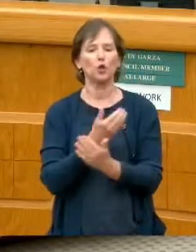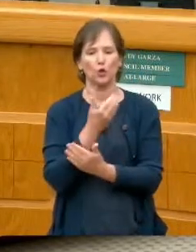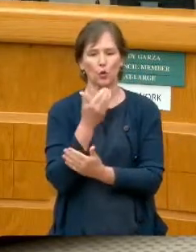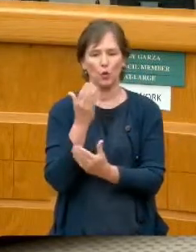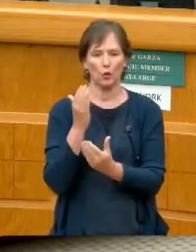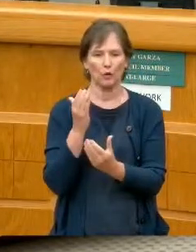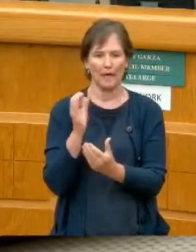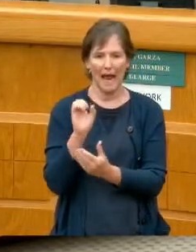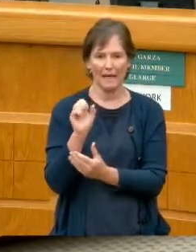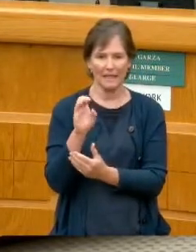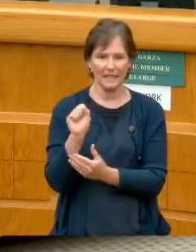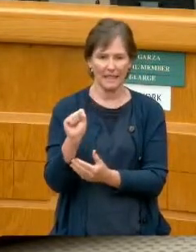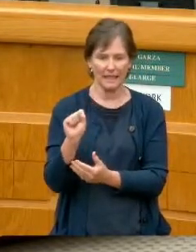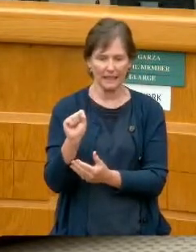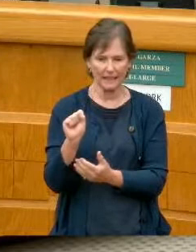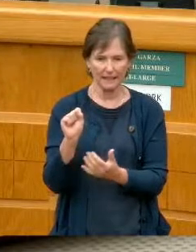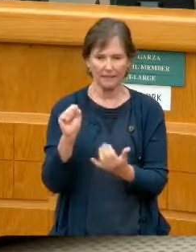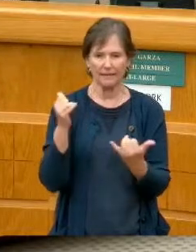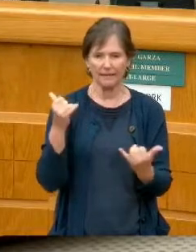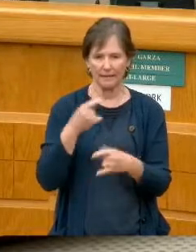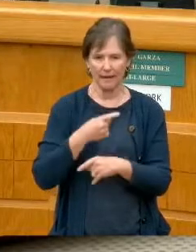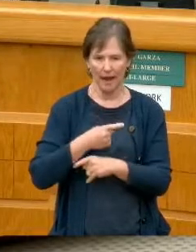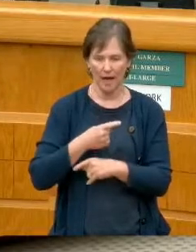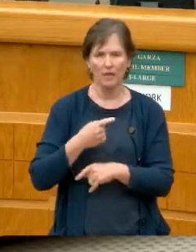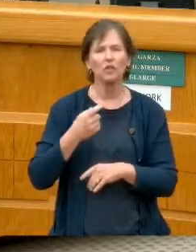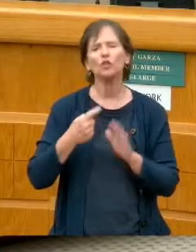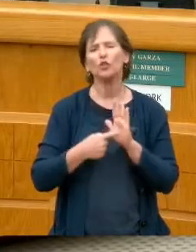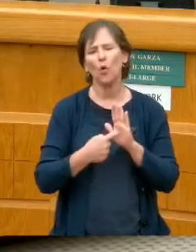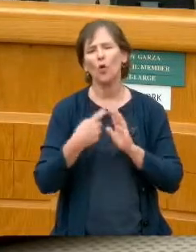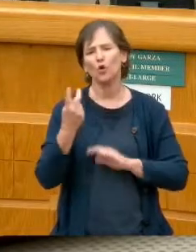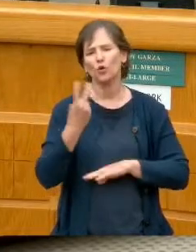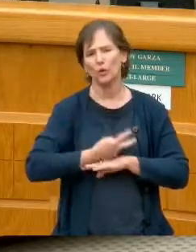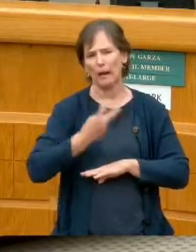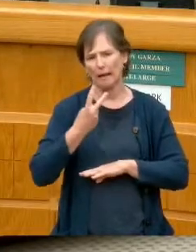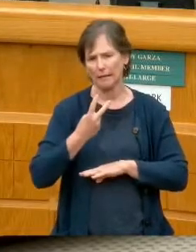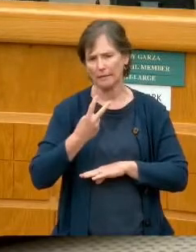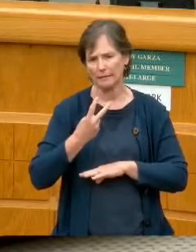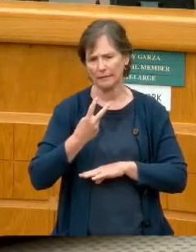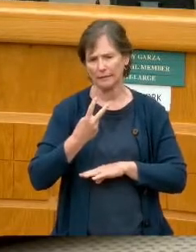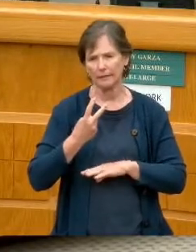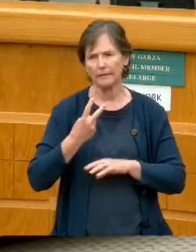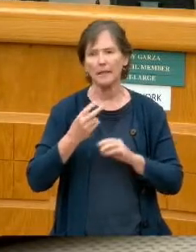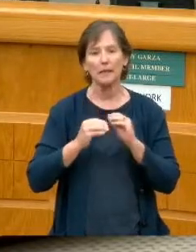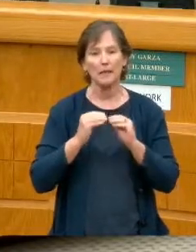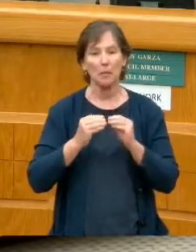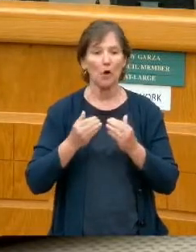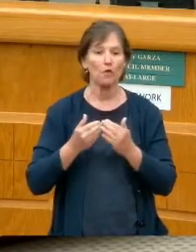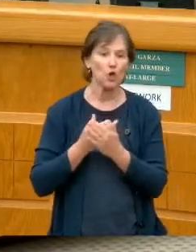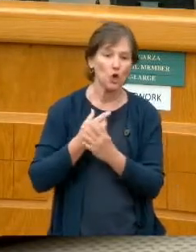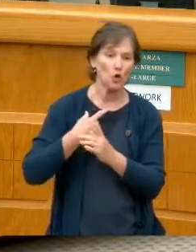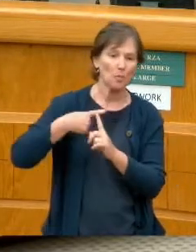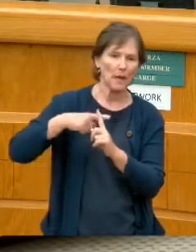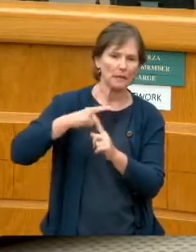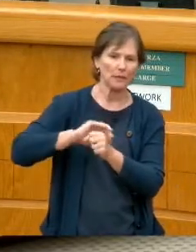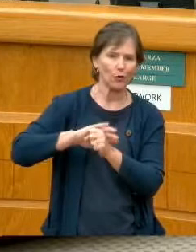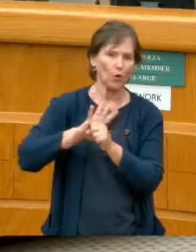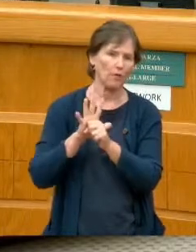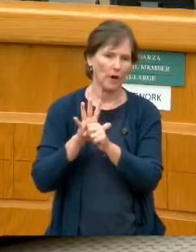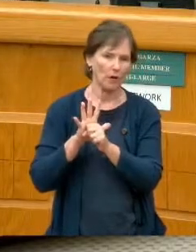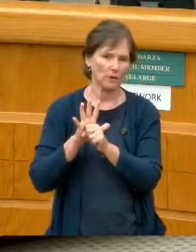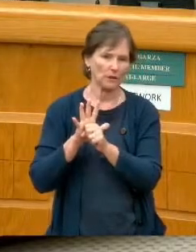County. This is a 2-day graph that shows you day by day number of new confirmed positive